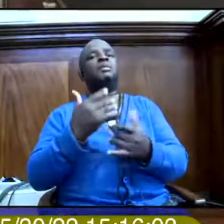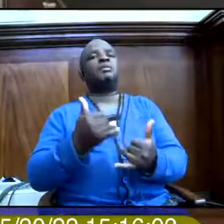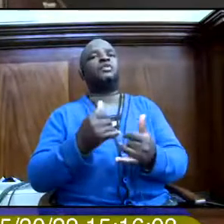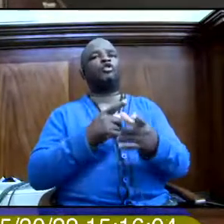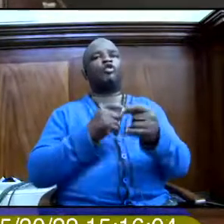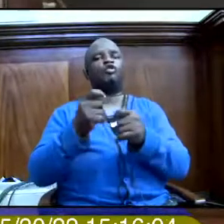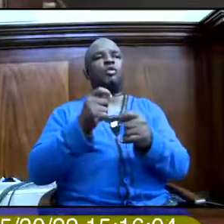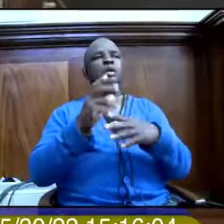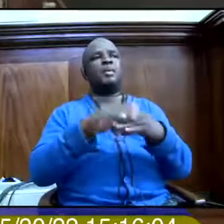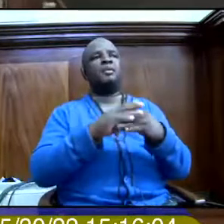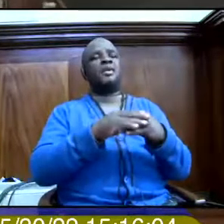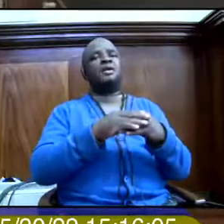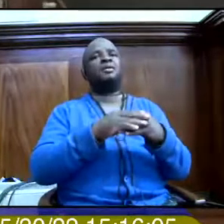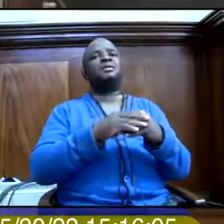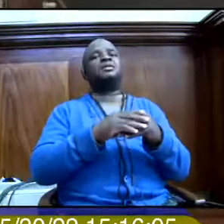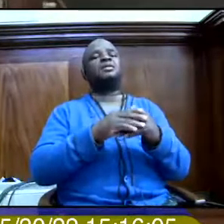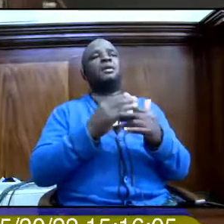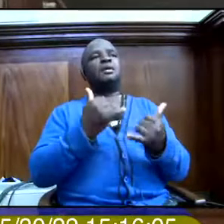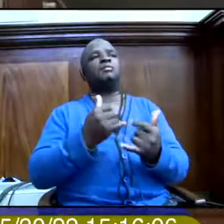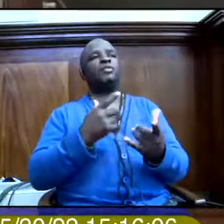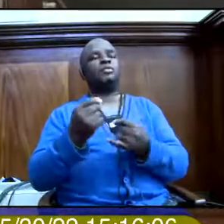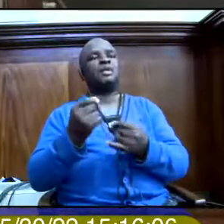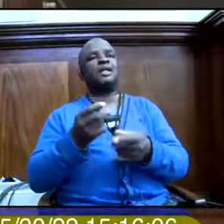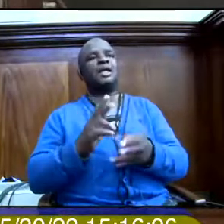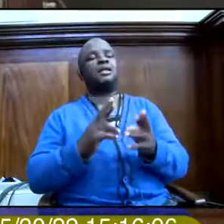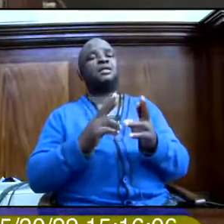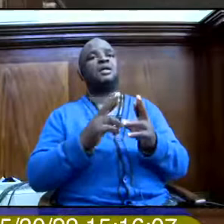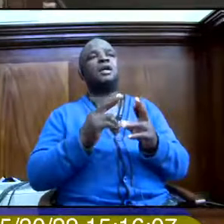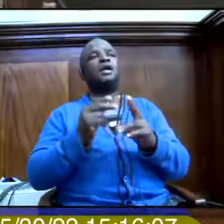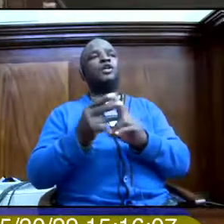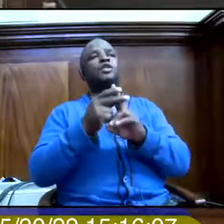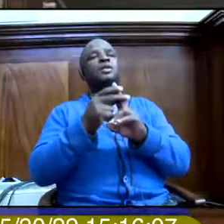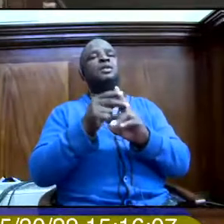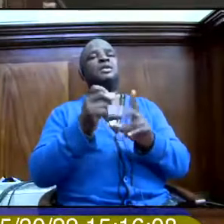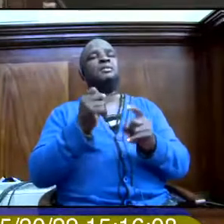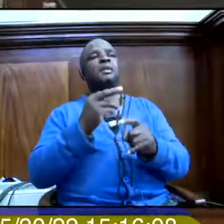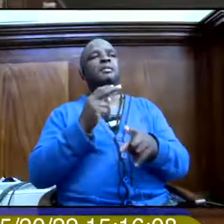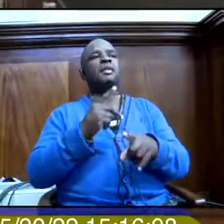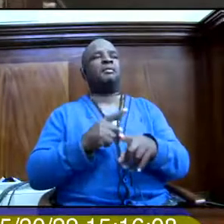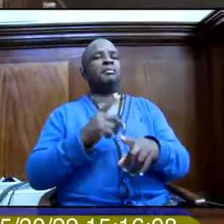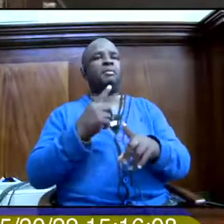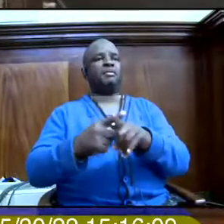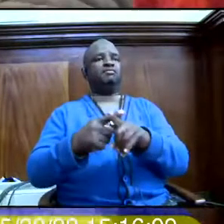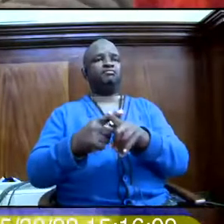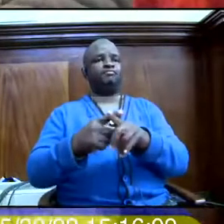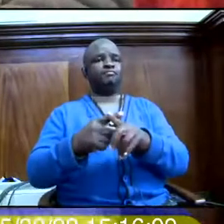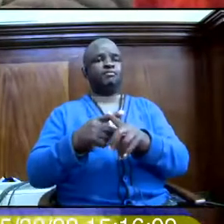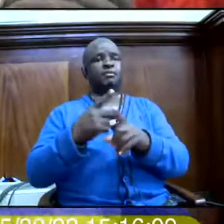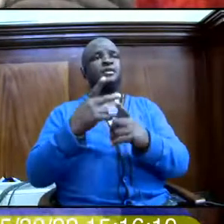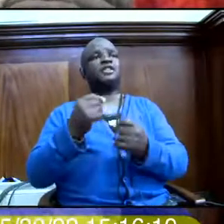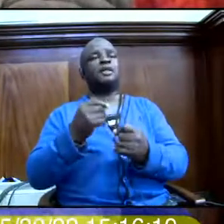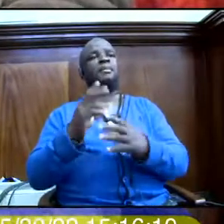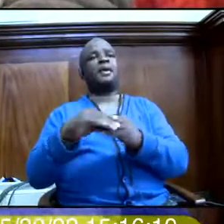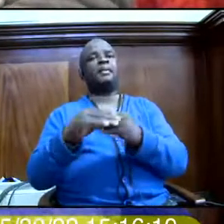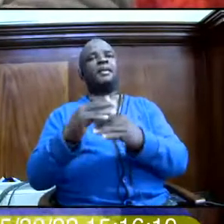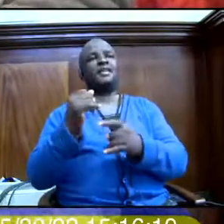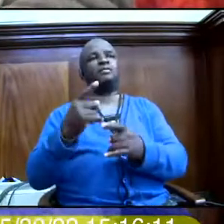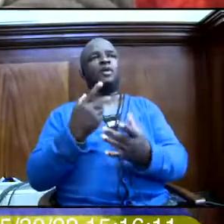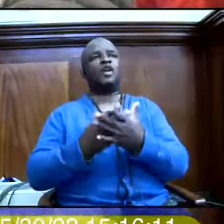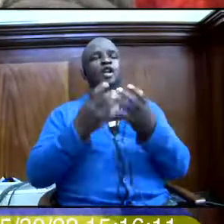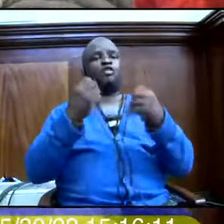difficult and poses the real risk that the union and its official will lose the authority and